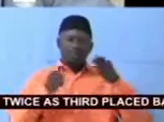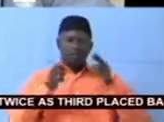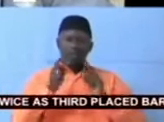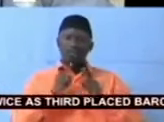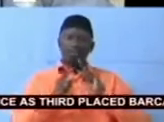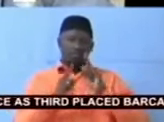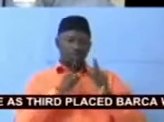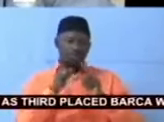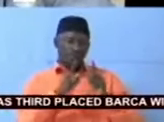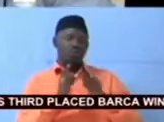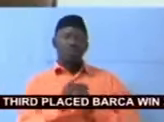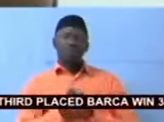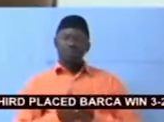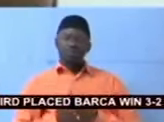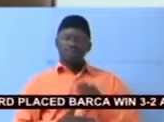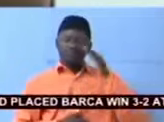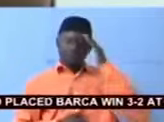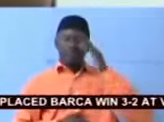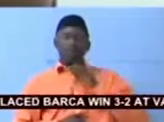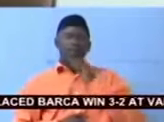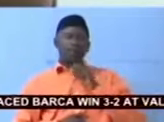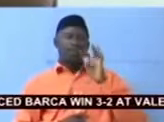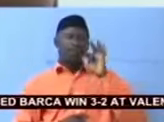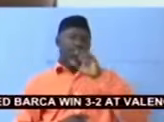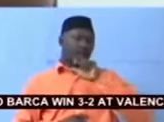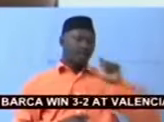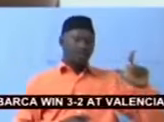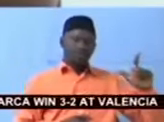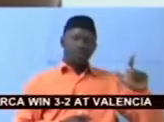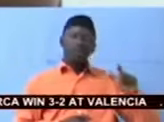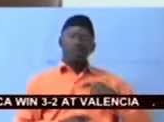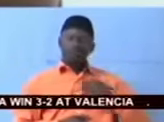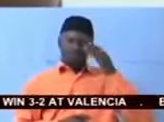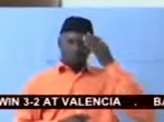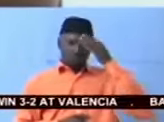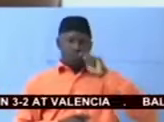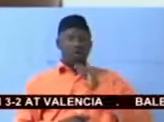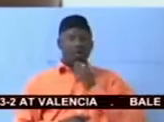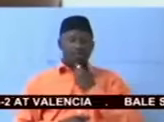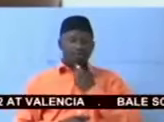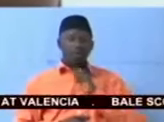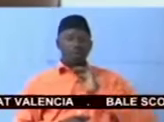Chair and commissioners, and the audience. May the witness be brought in, please, Mr. Osher.